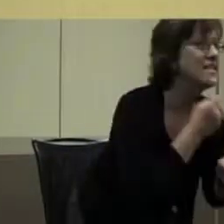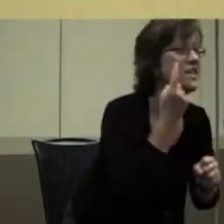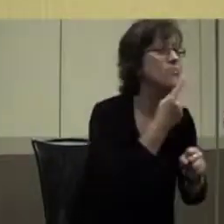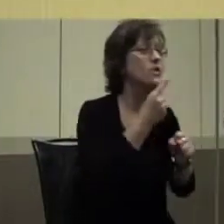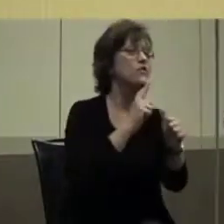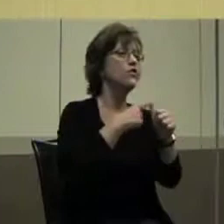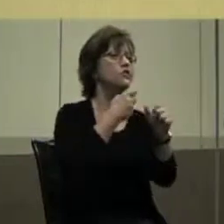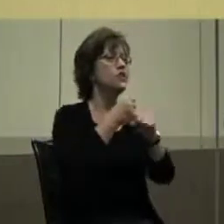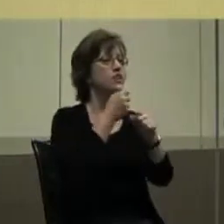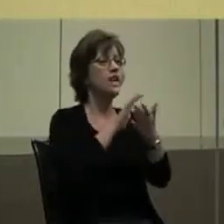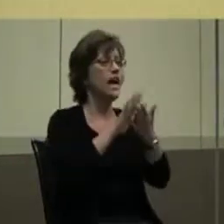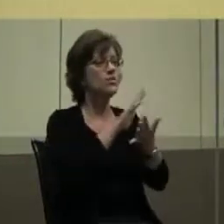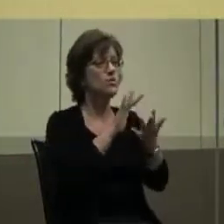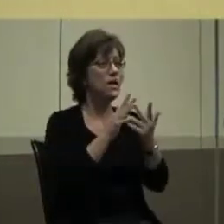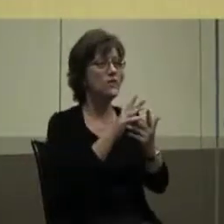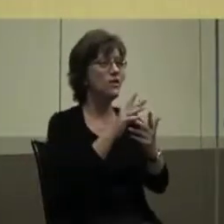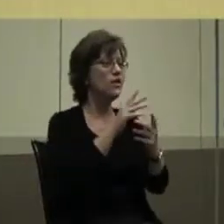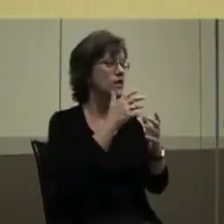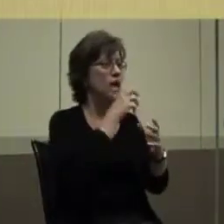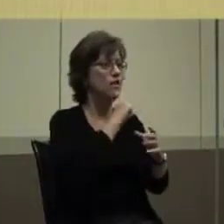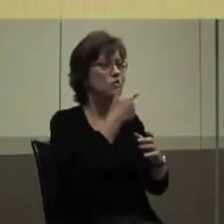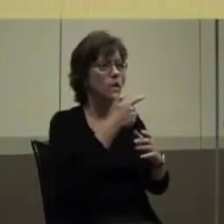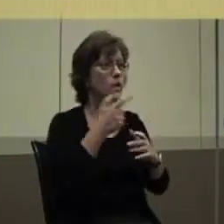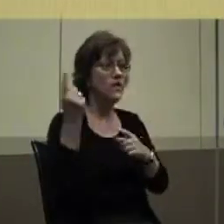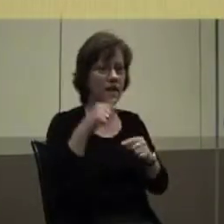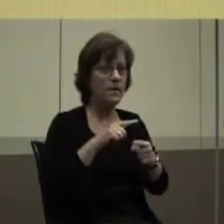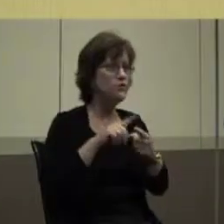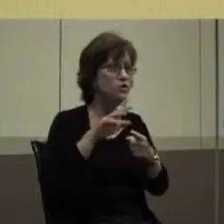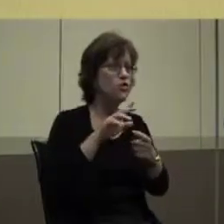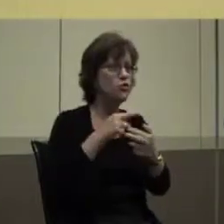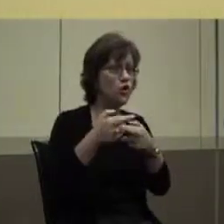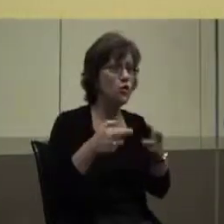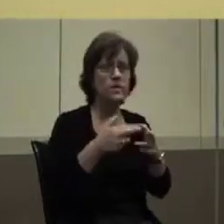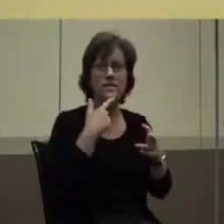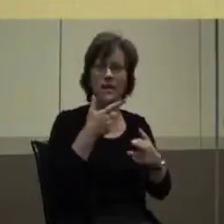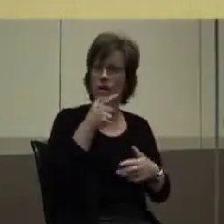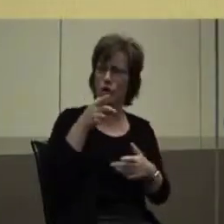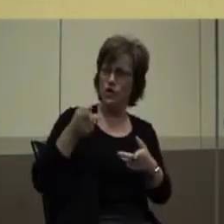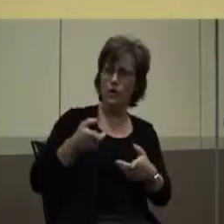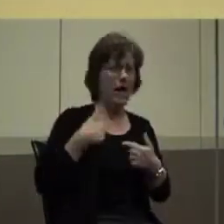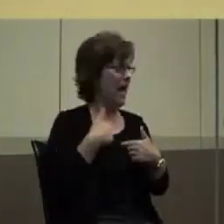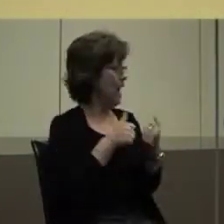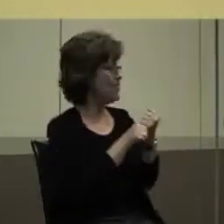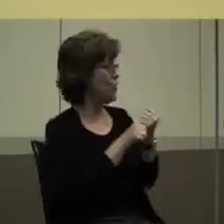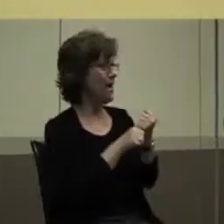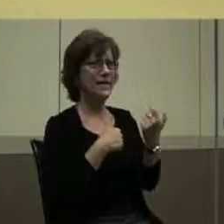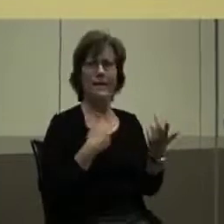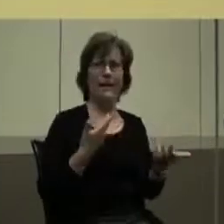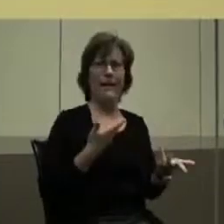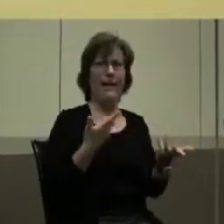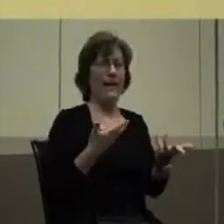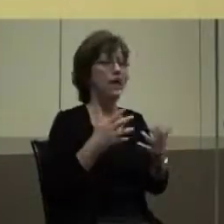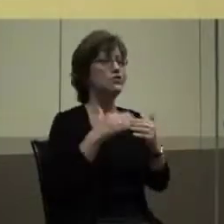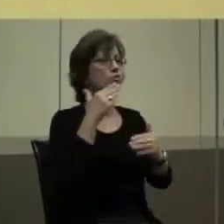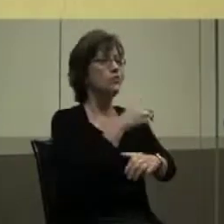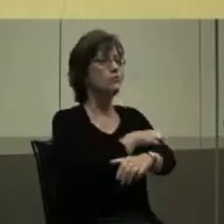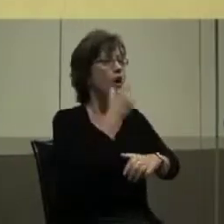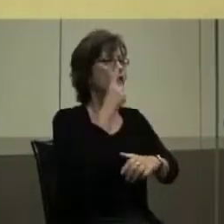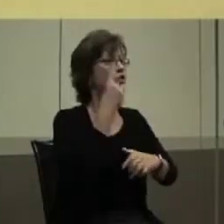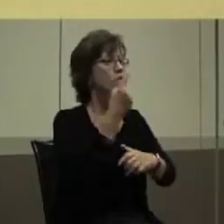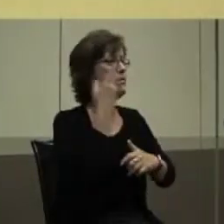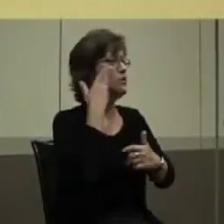say, I'm your aide. And you go, what do you do? Anything you want? That's too much power for someone who doesn't know how to use it. So I learned